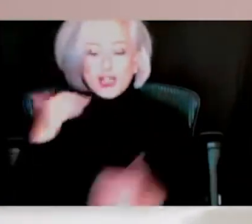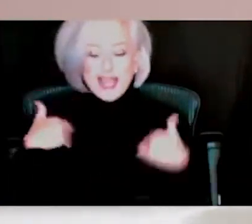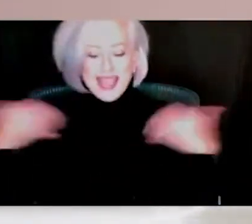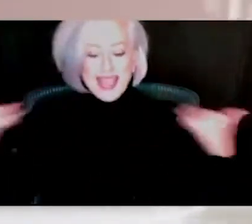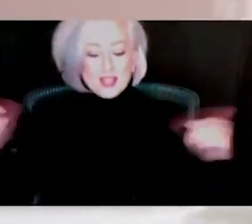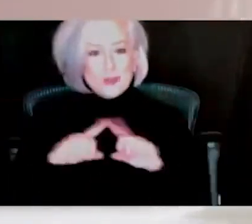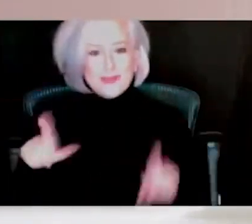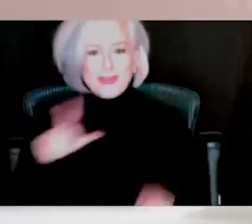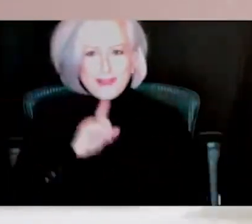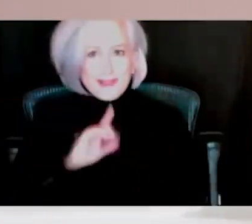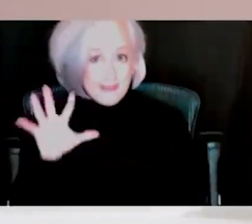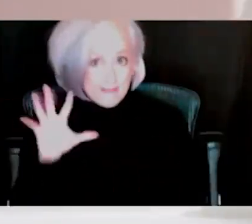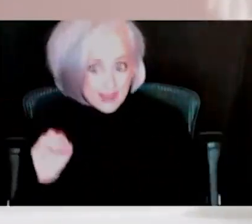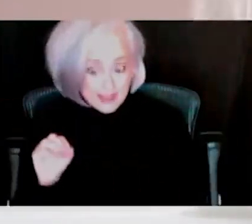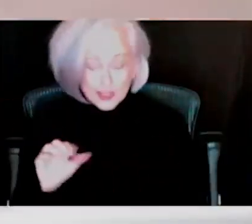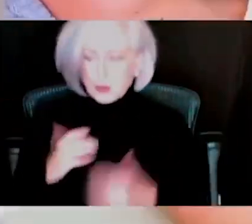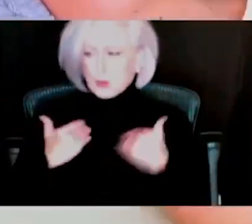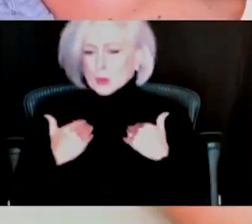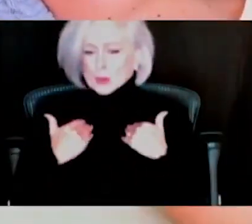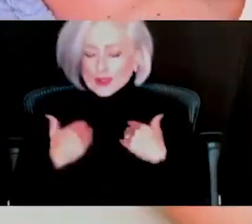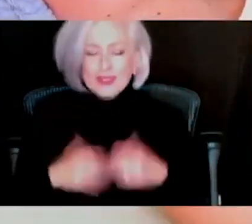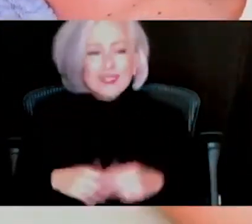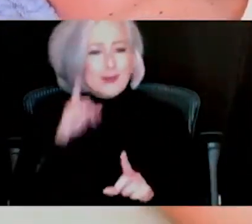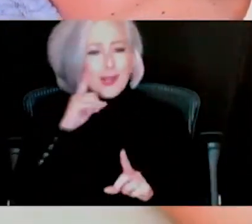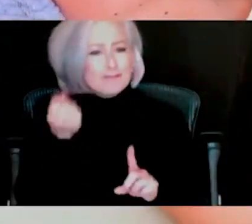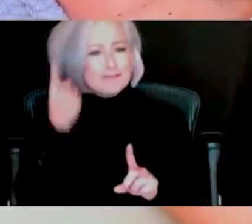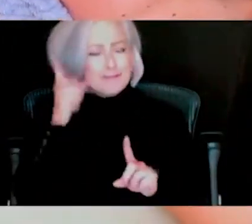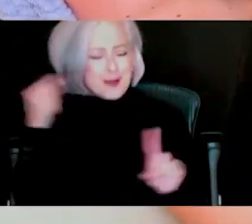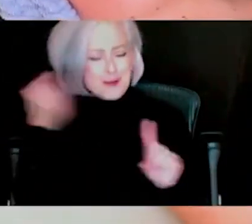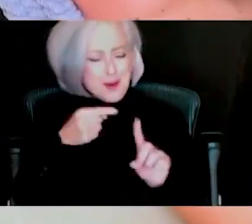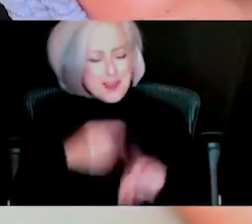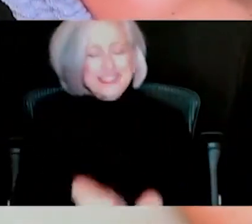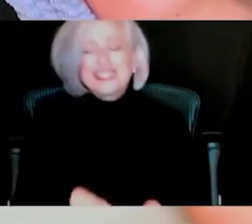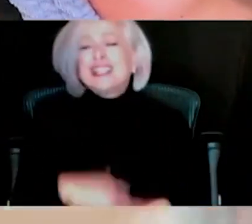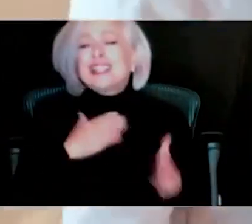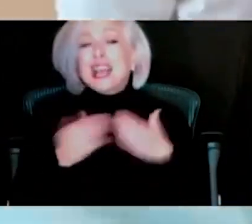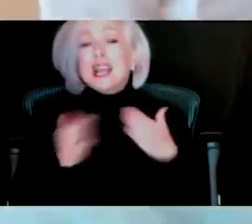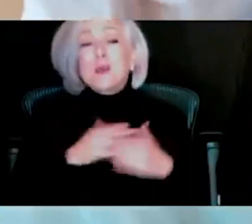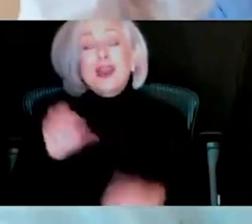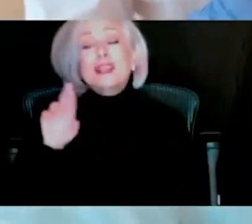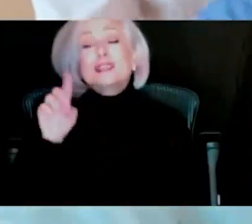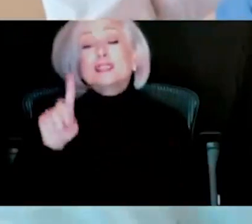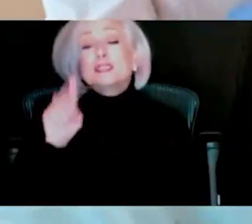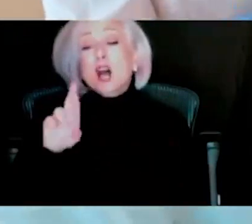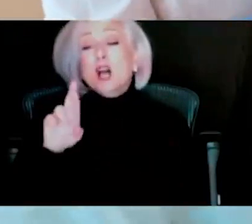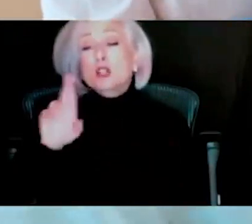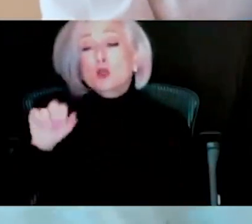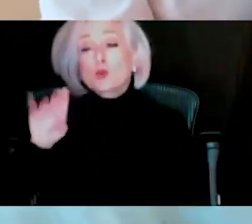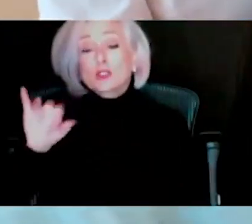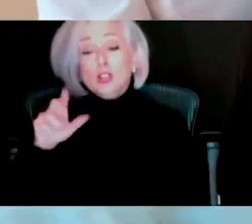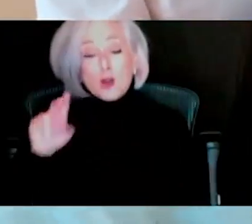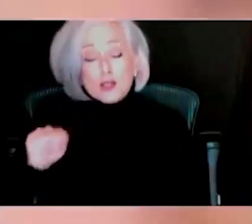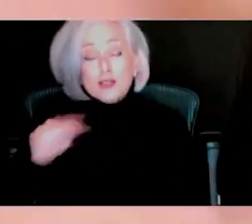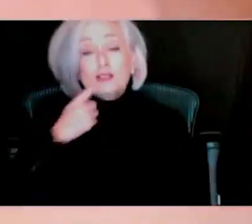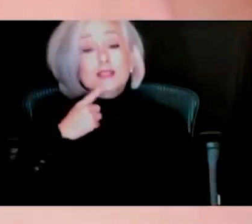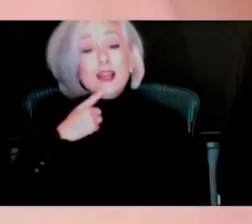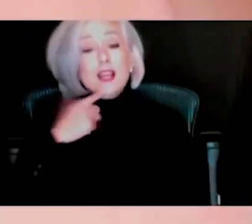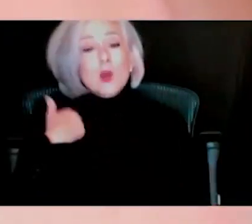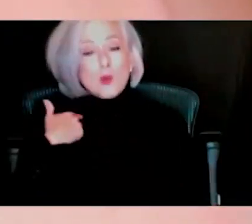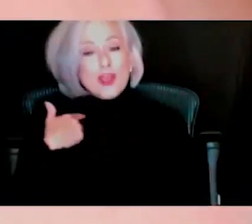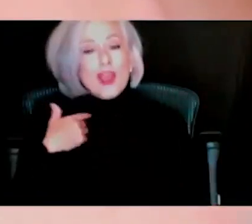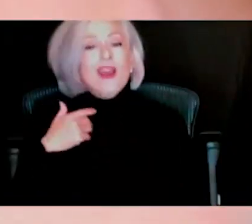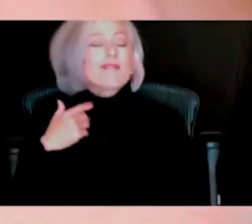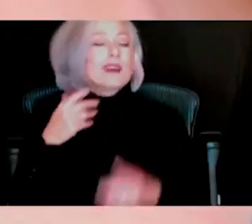Okay, ouch, but we get her point. Dr. Rajpara says there are also very effective procedures like fillers and